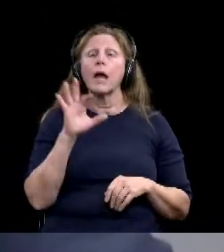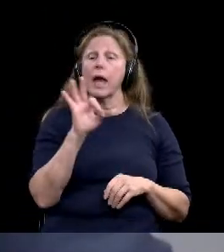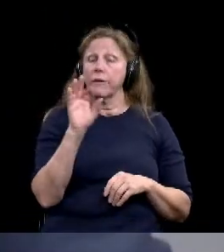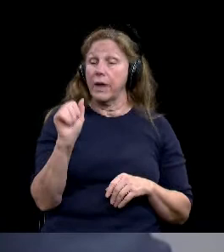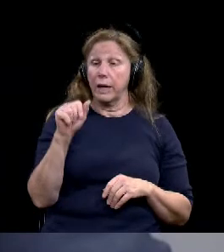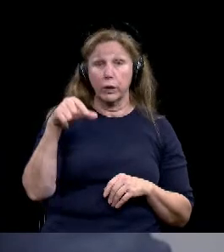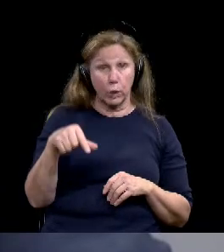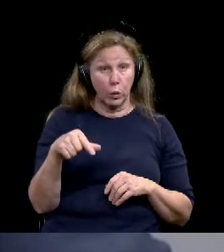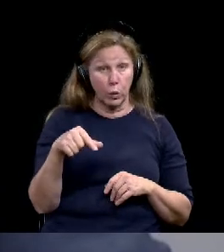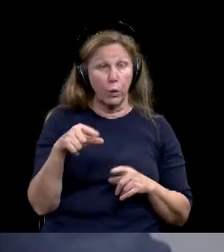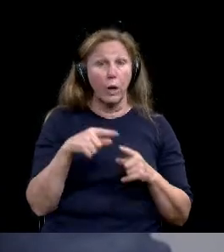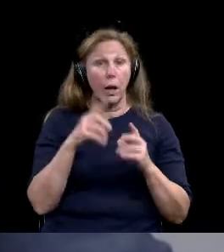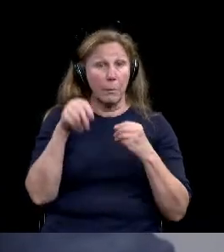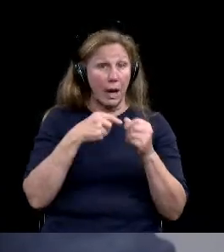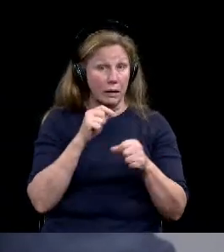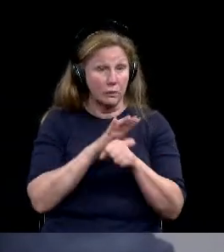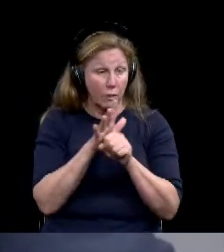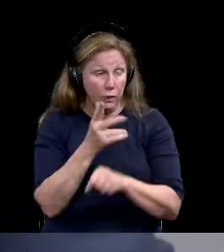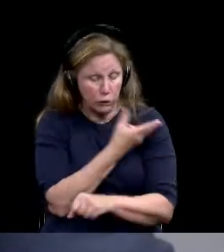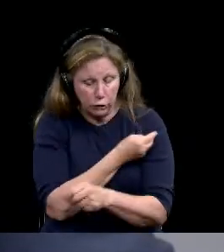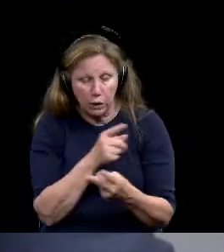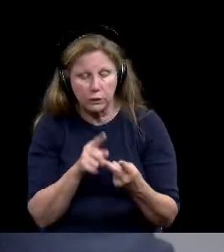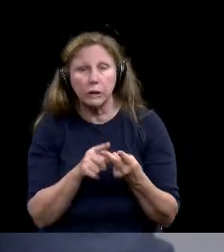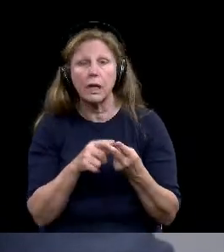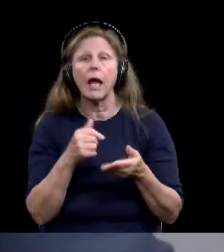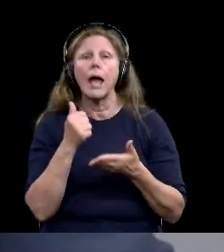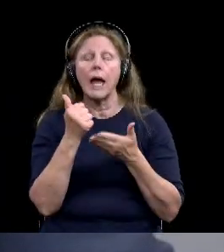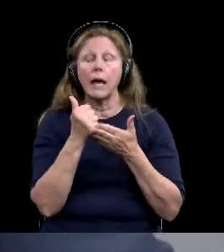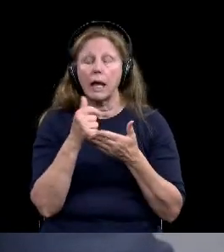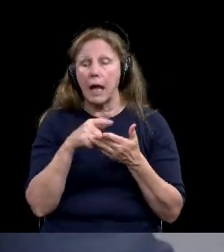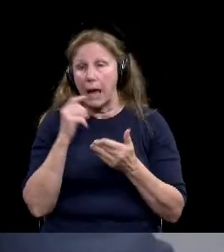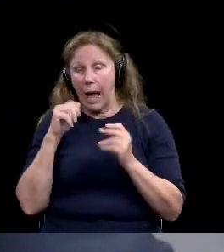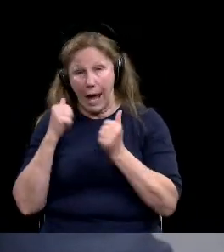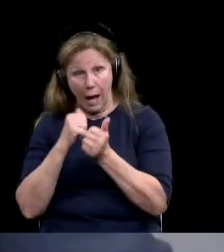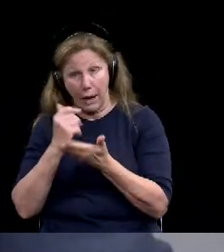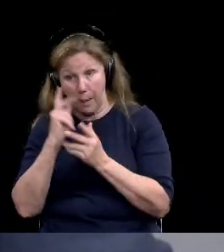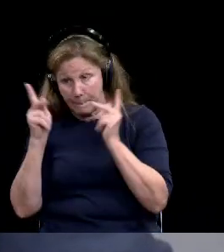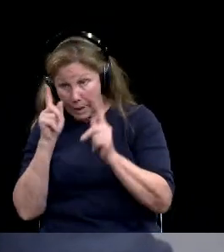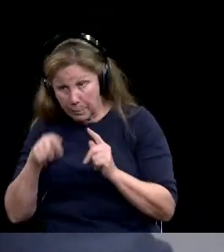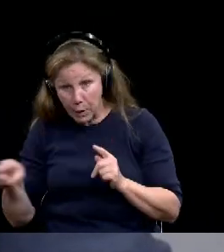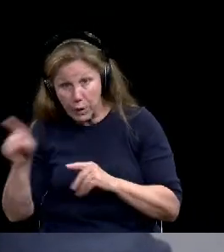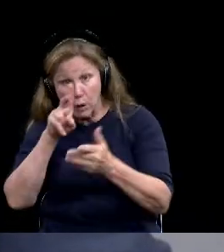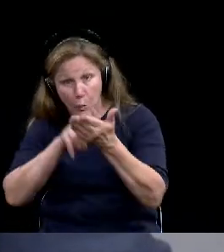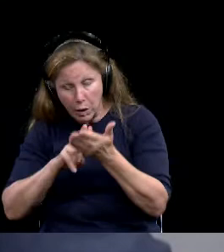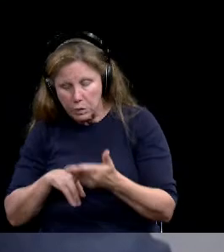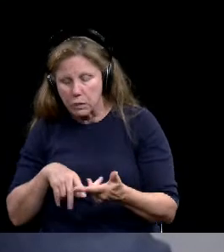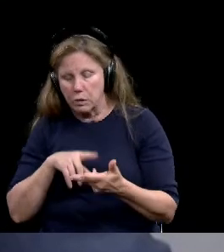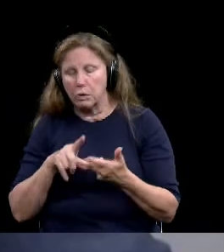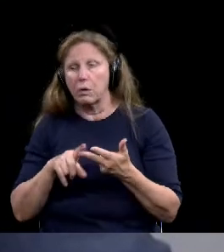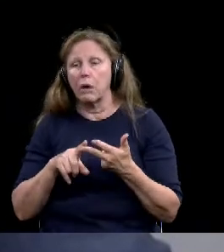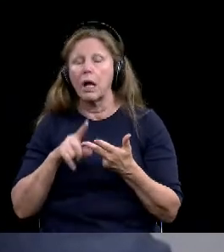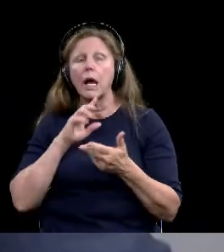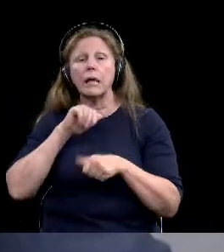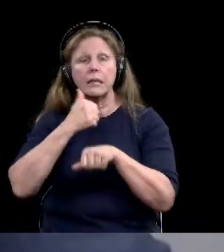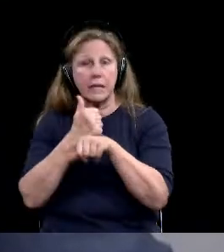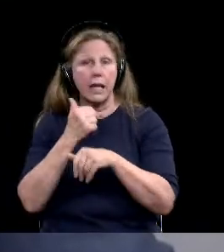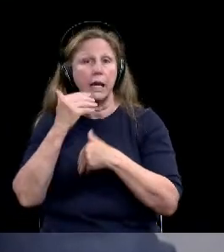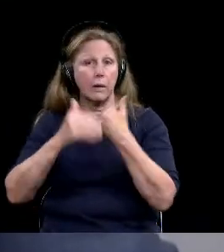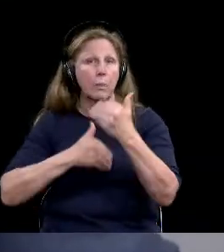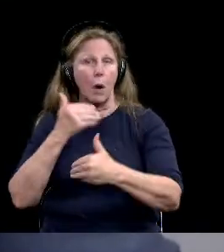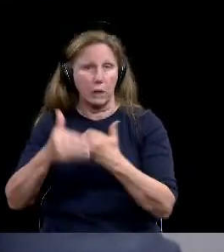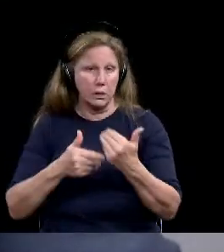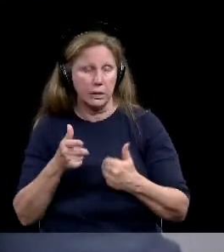and scheduling processes. Navigate local systems to locate COVID-19 vaccine availability and